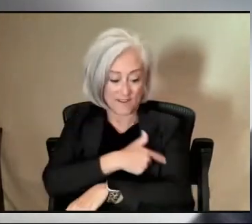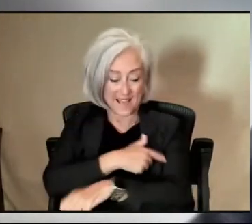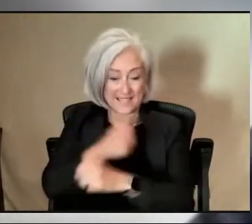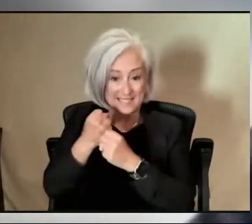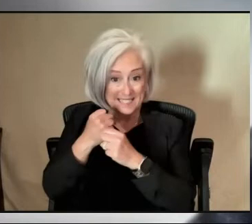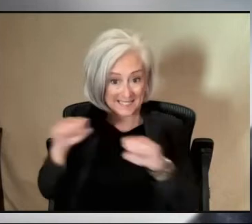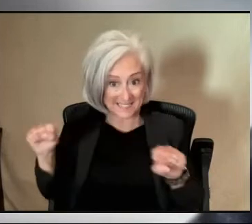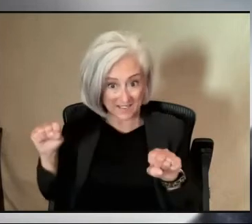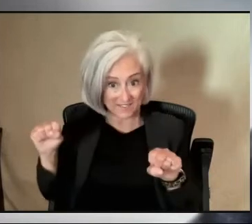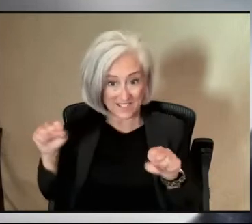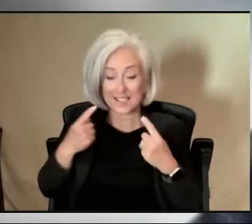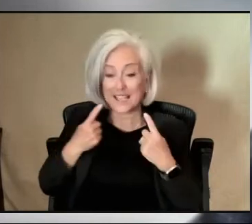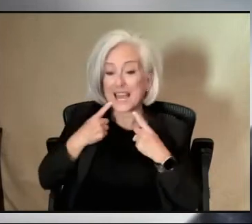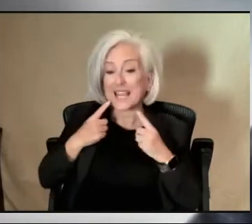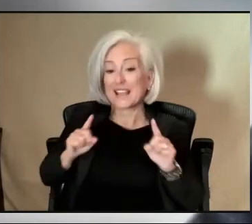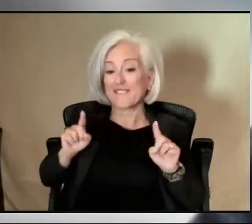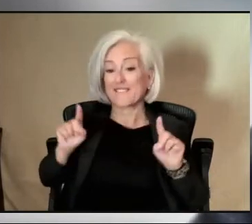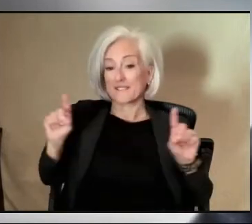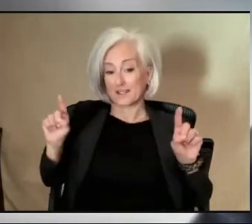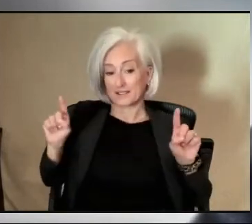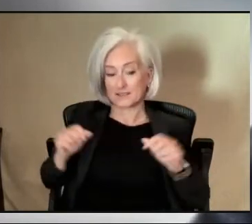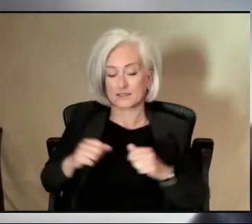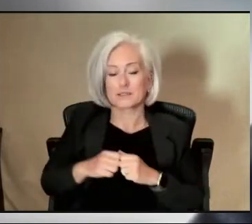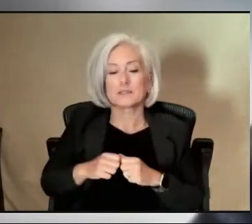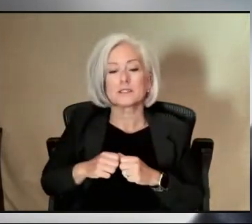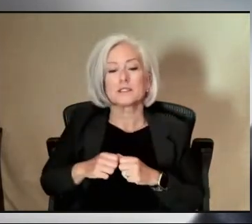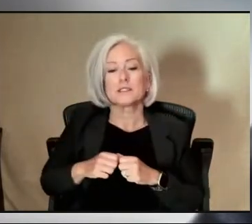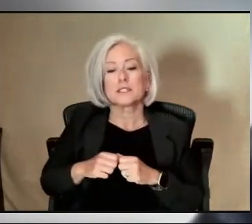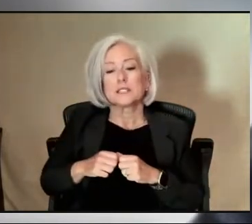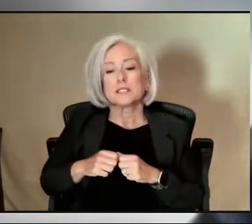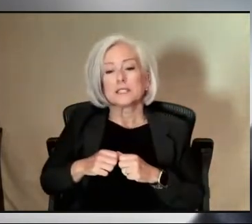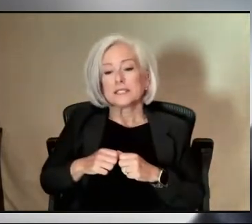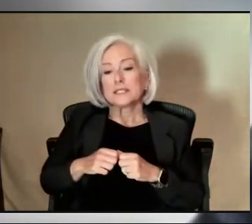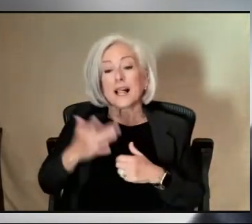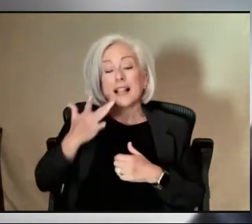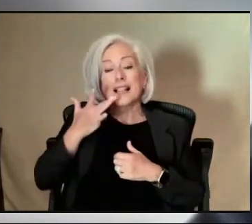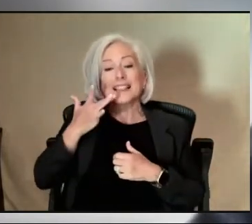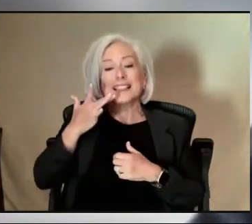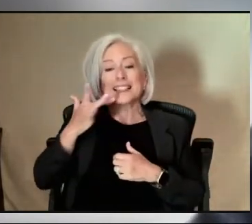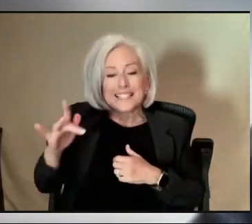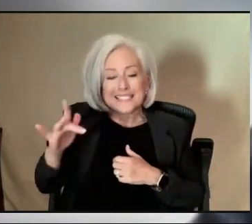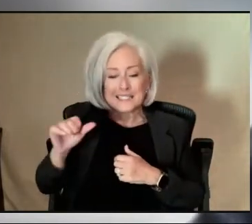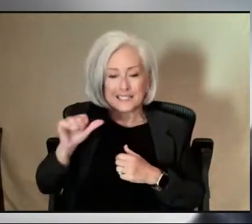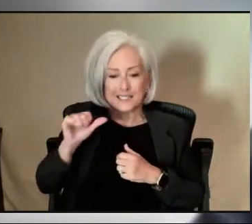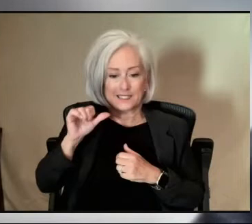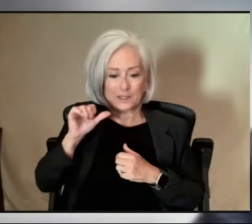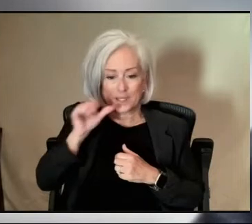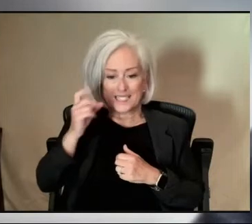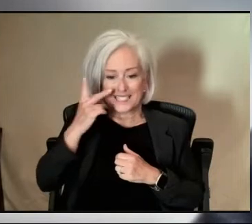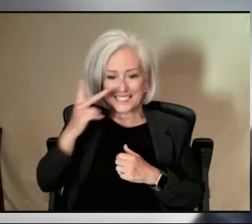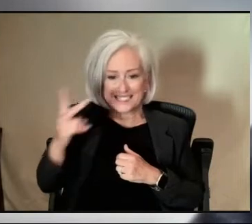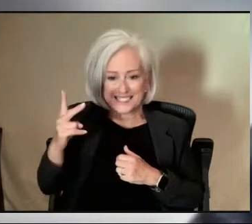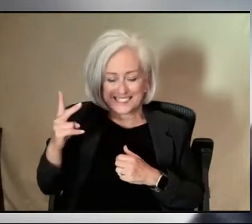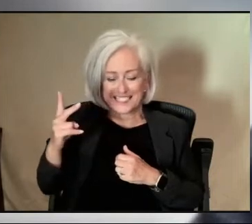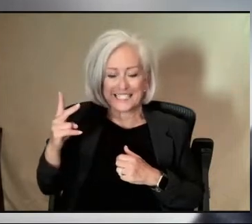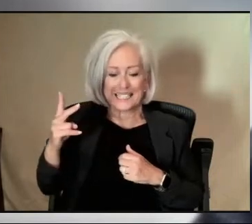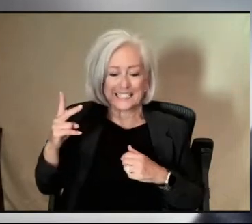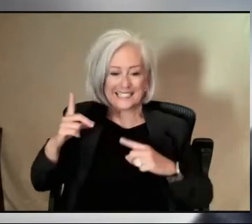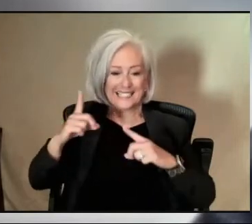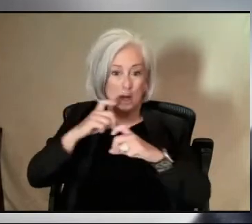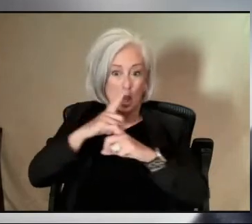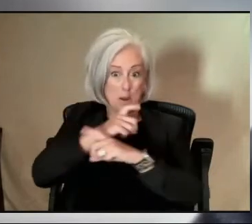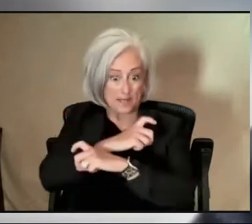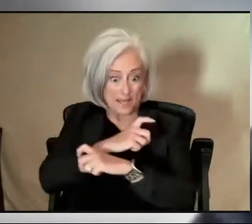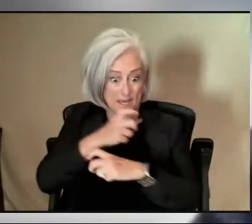efficacy. Fortunately, we did not see anywhere near the complication rate or the death rate